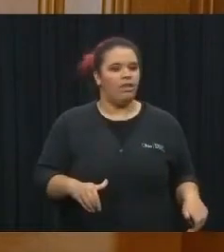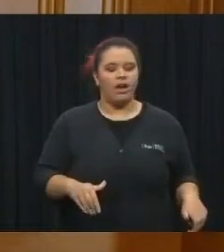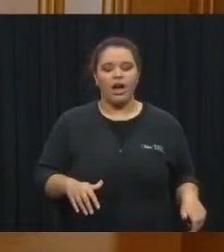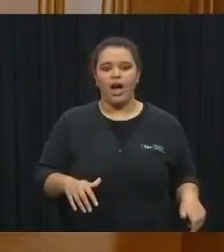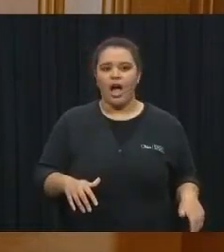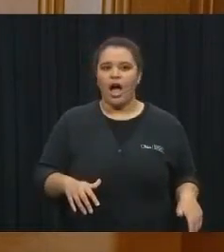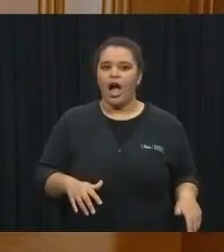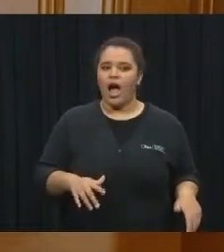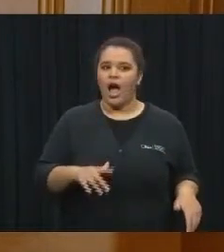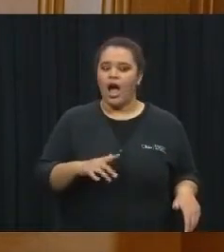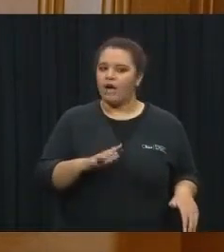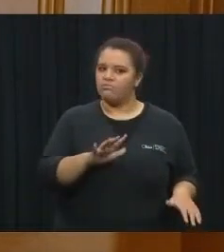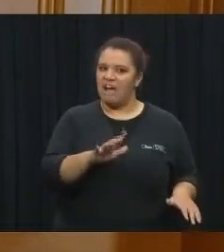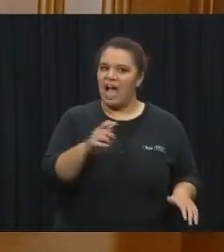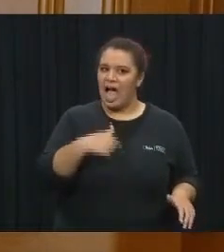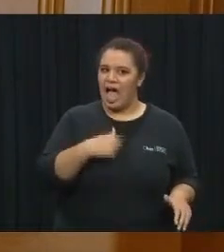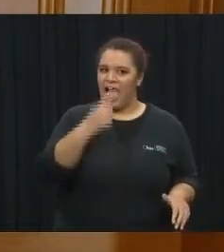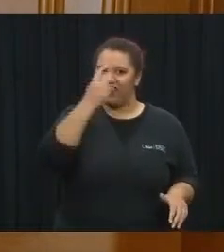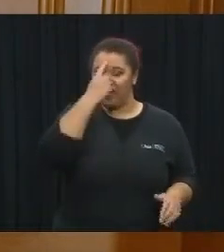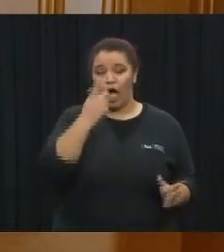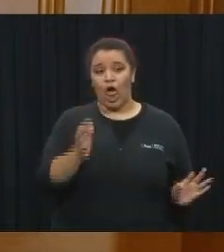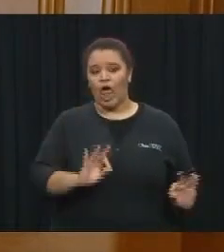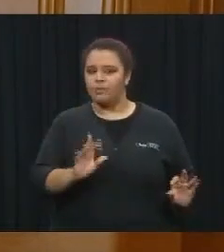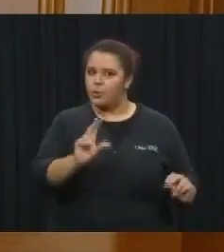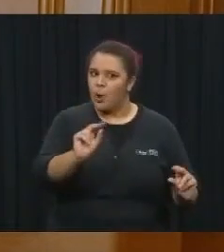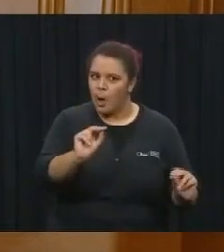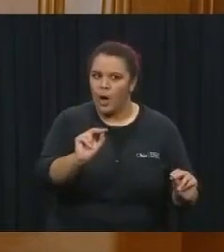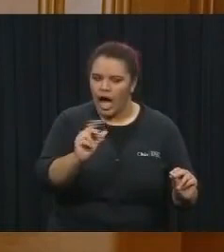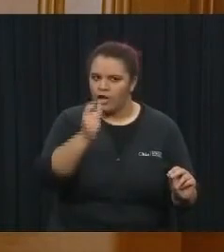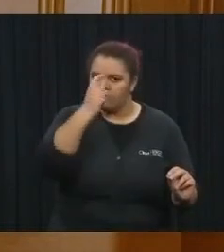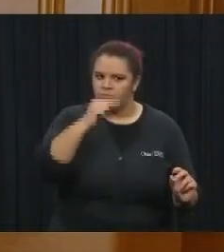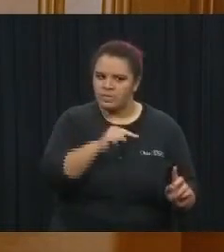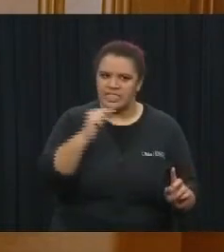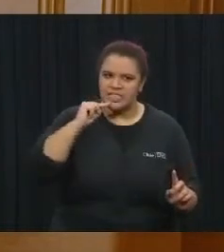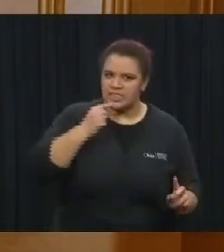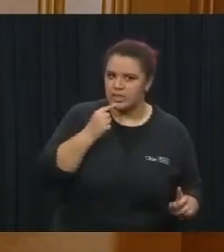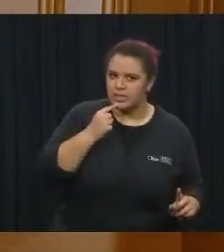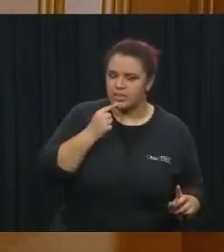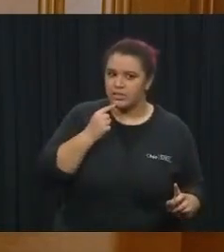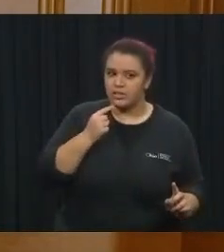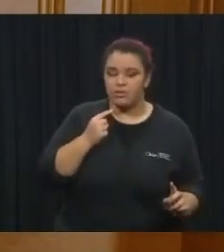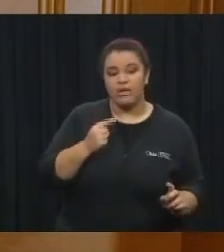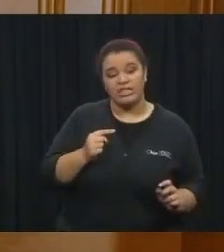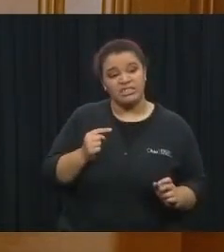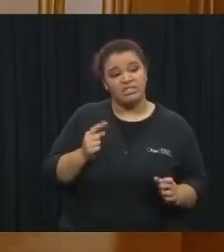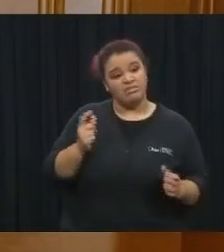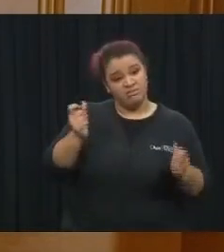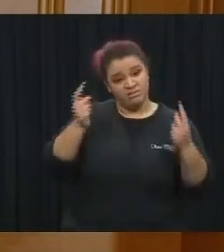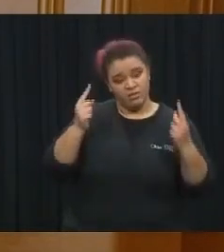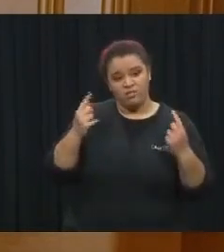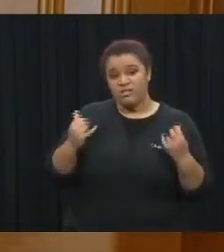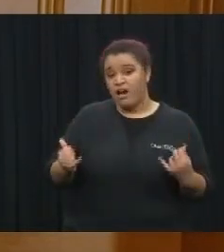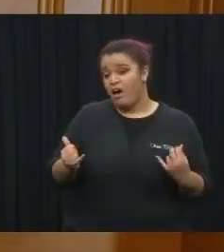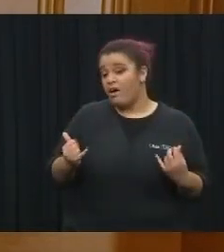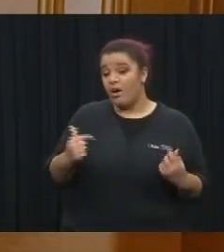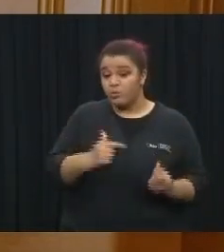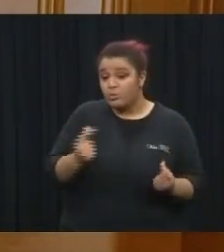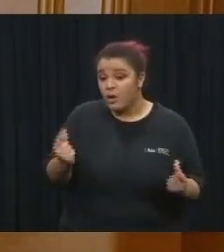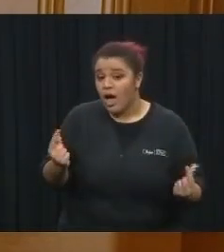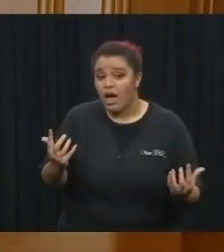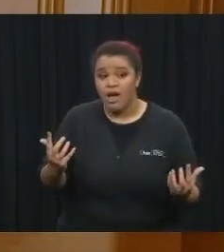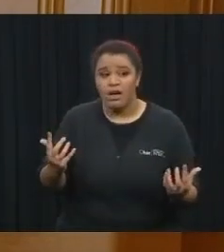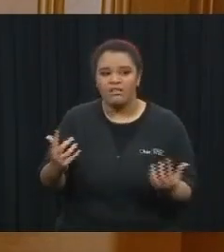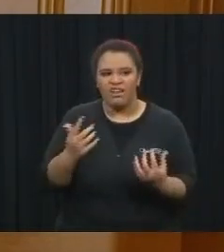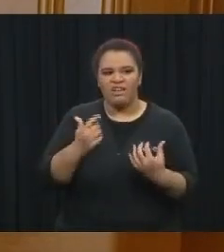me. But we did what we had to do. We have to protect life, and that is the most important thing that we can